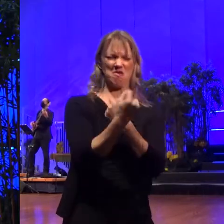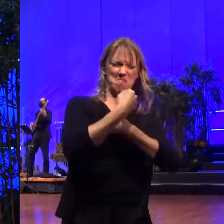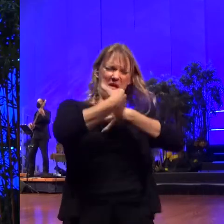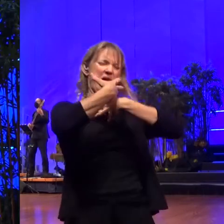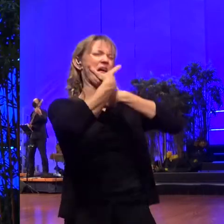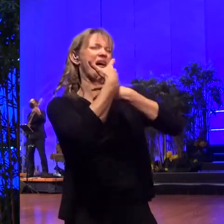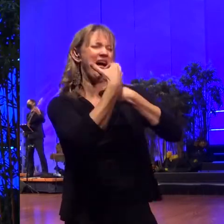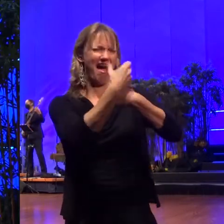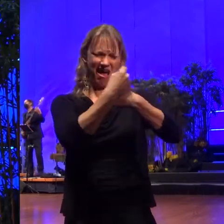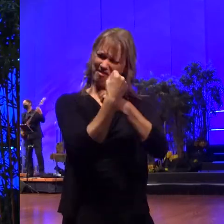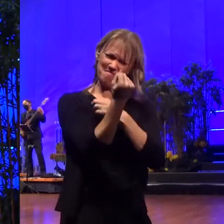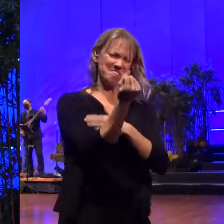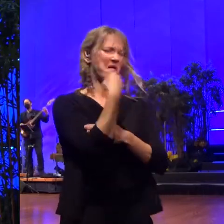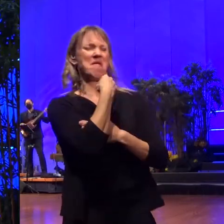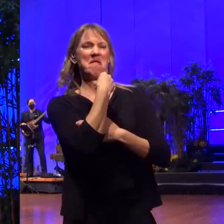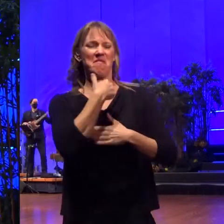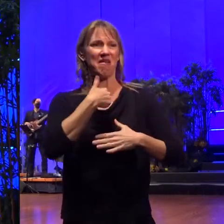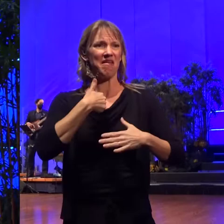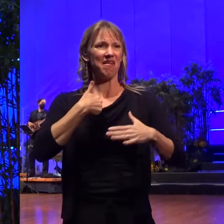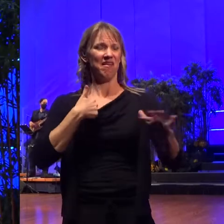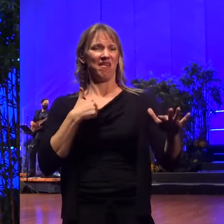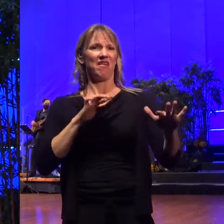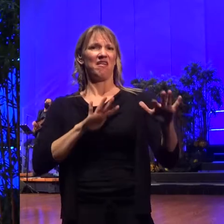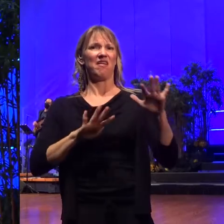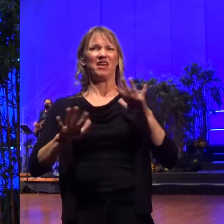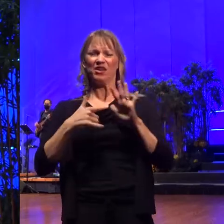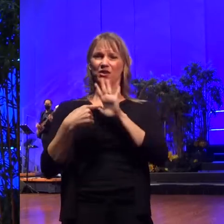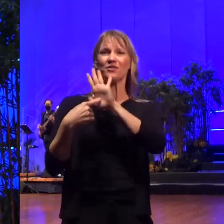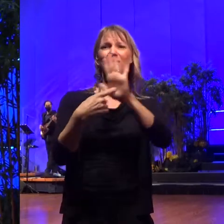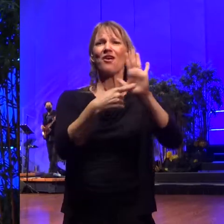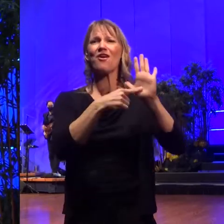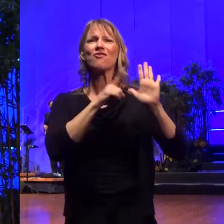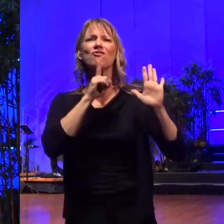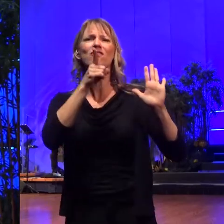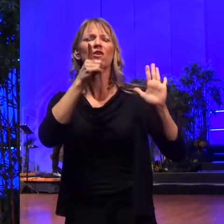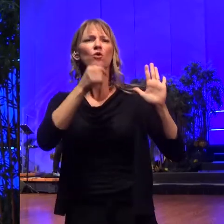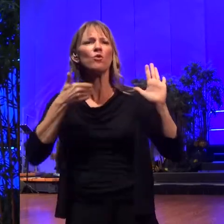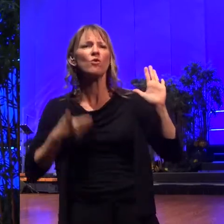melody. Let me show you the real me.